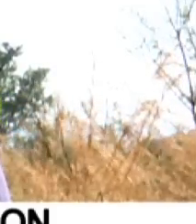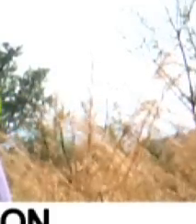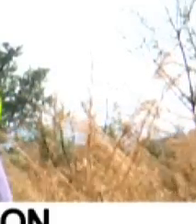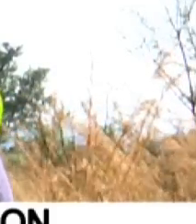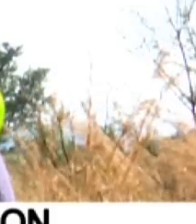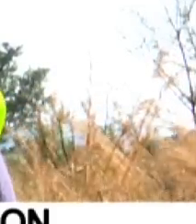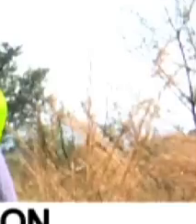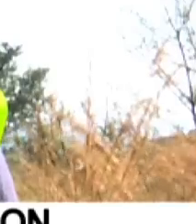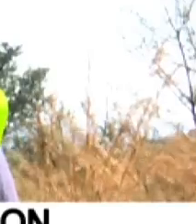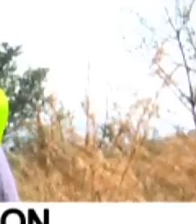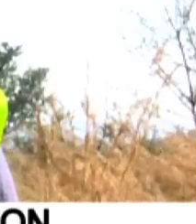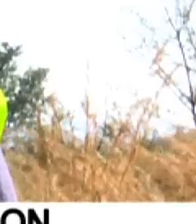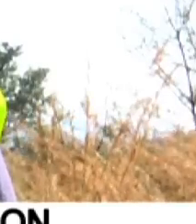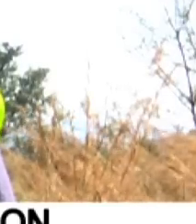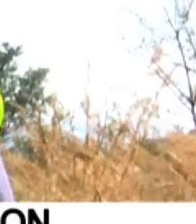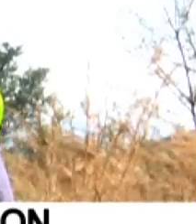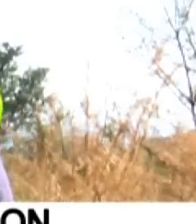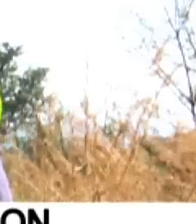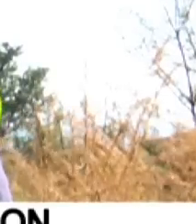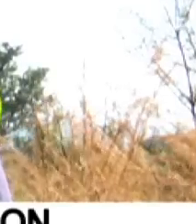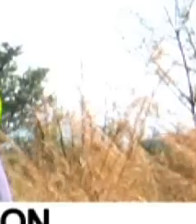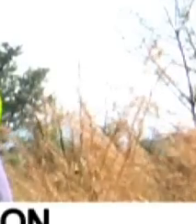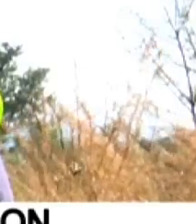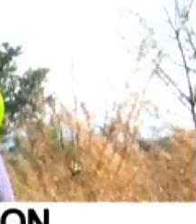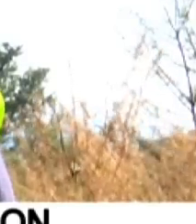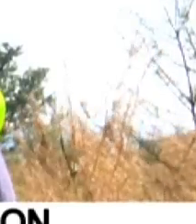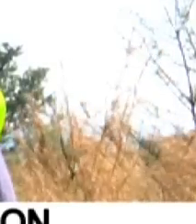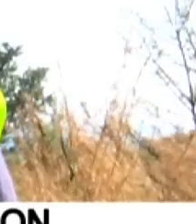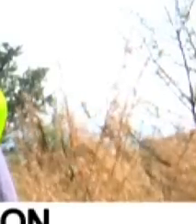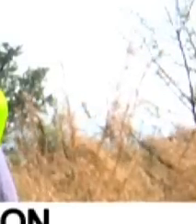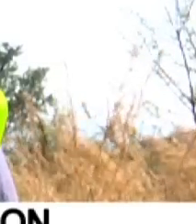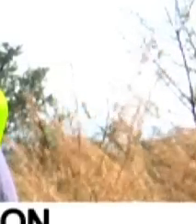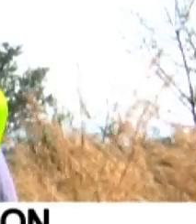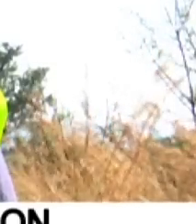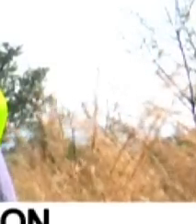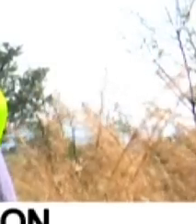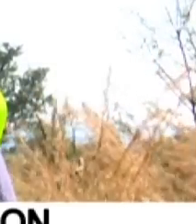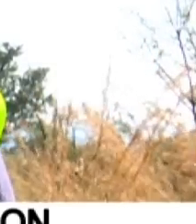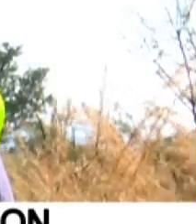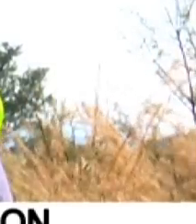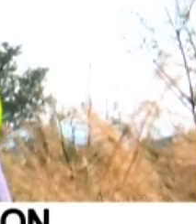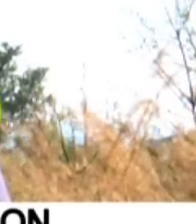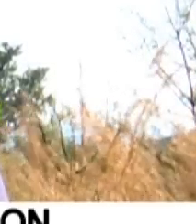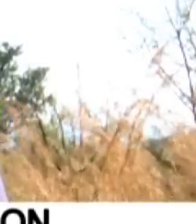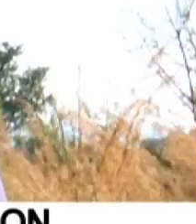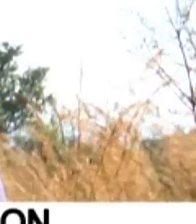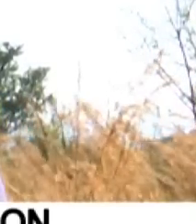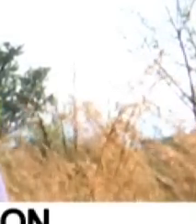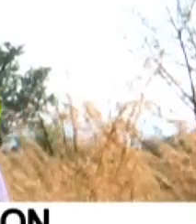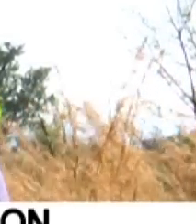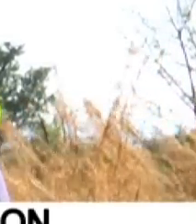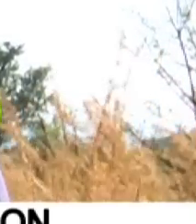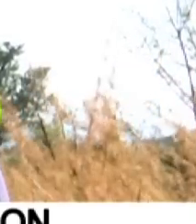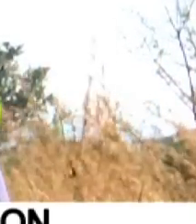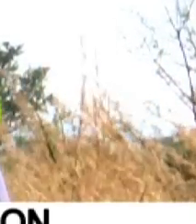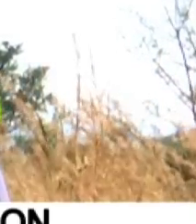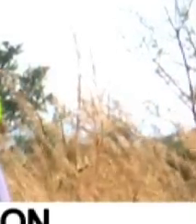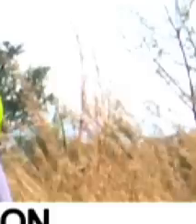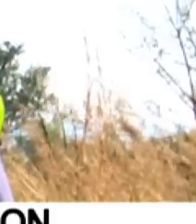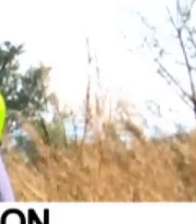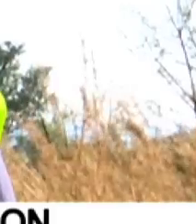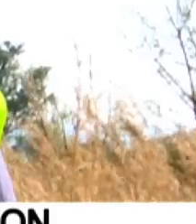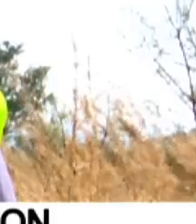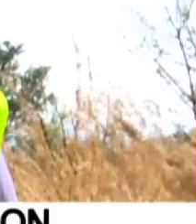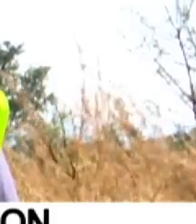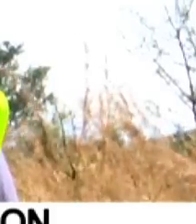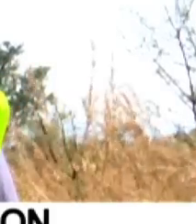are counting 15 deceased and then 37 injured. If you can just explain to us from your observation of the